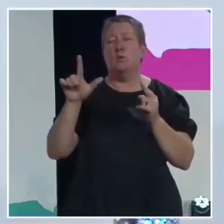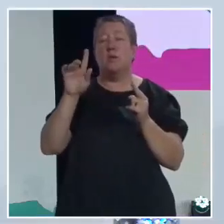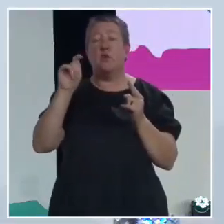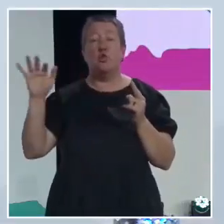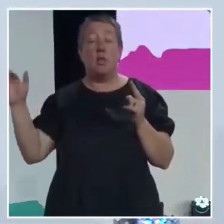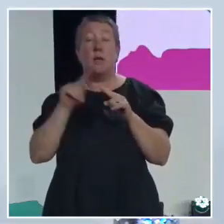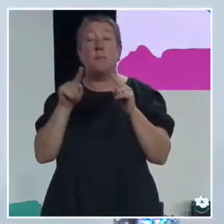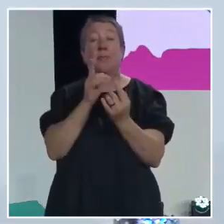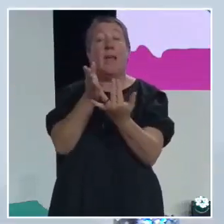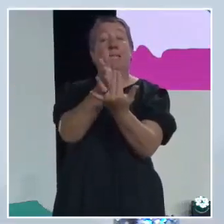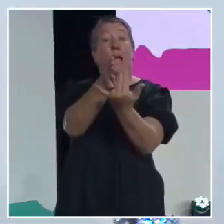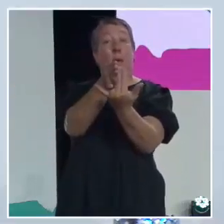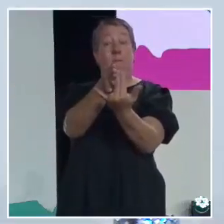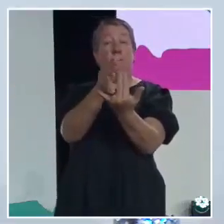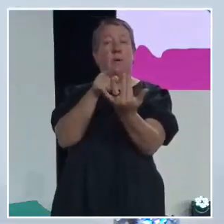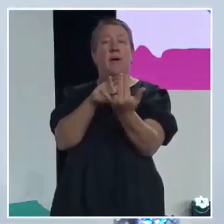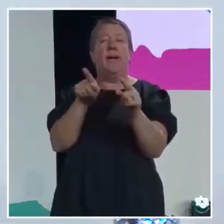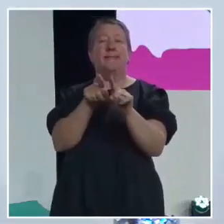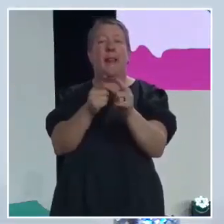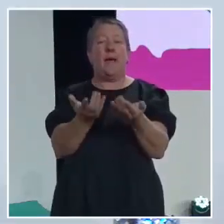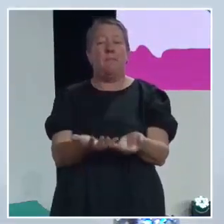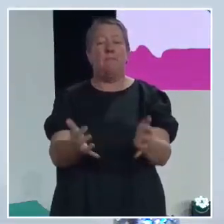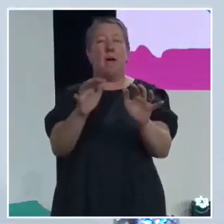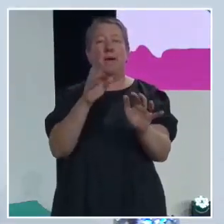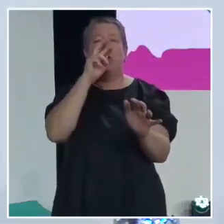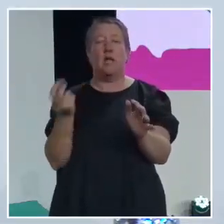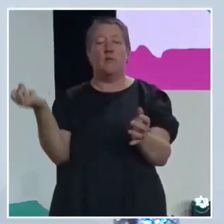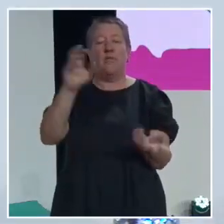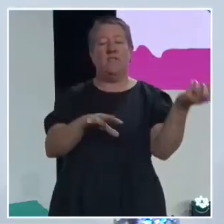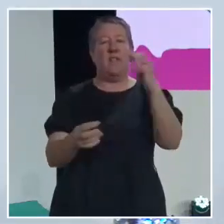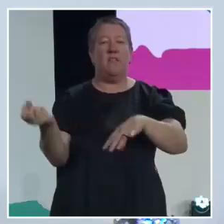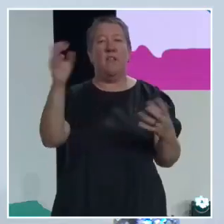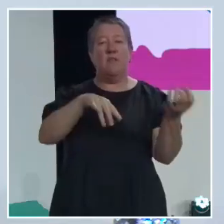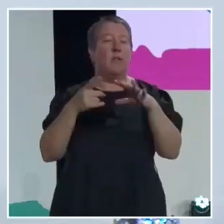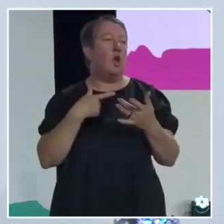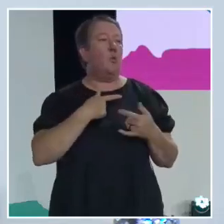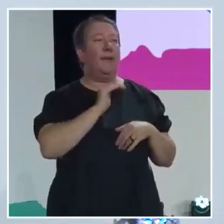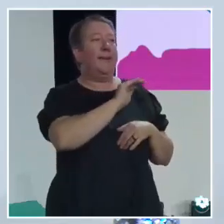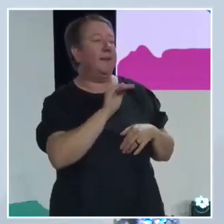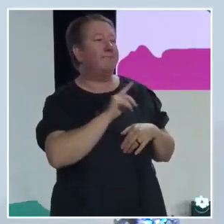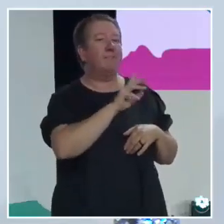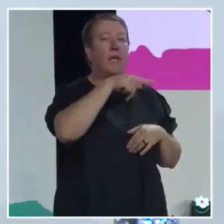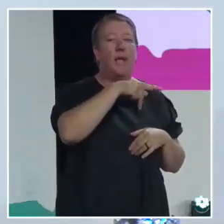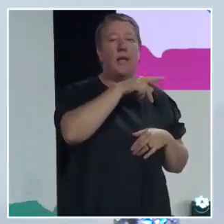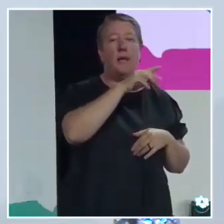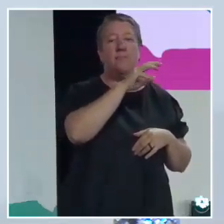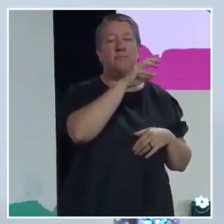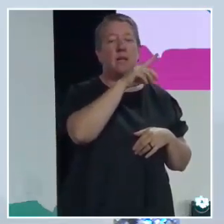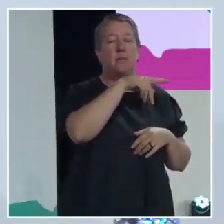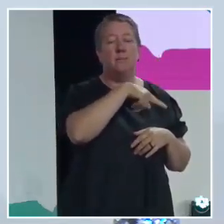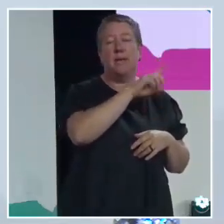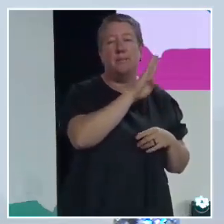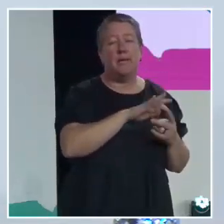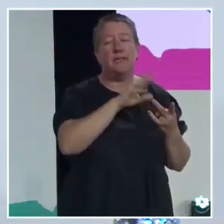a gap to be filled, like a bucket that we go around and ask whether it's the MDBs, the NDBs, private finance, and so on, is part